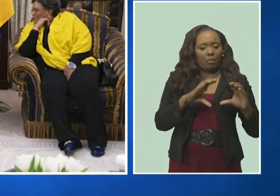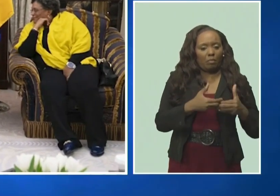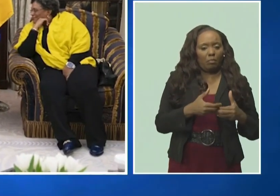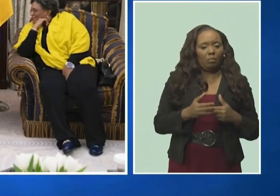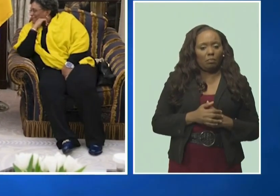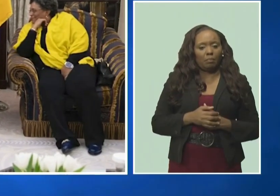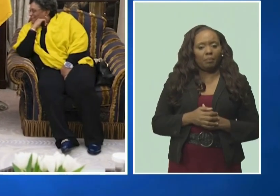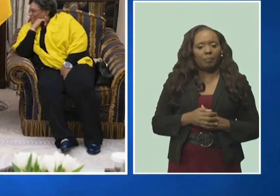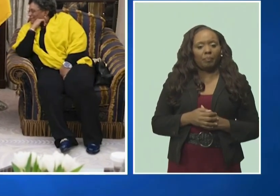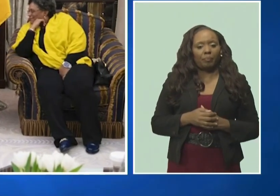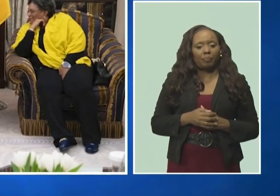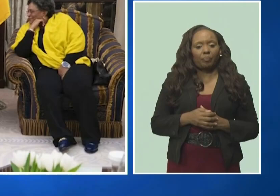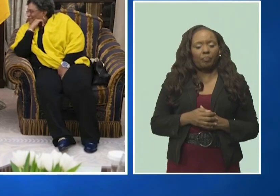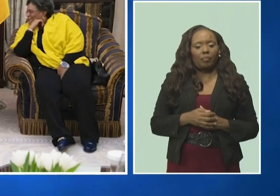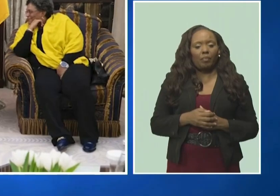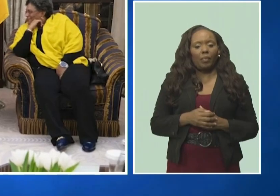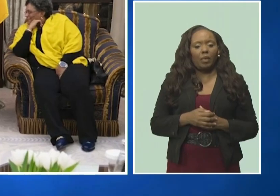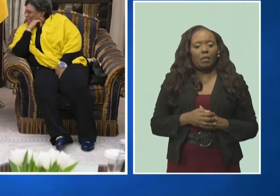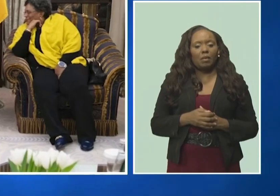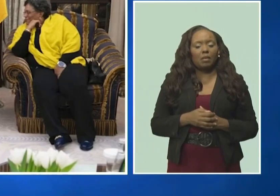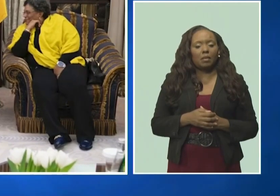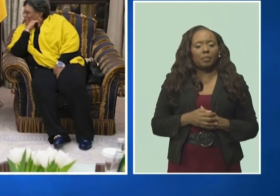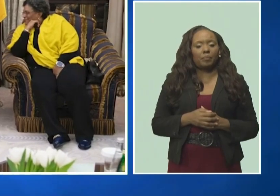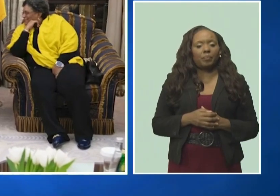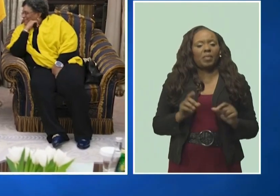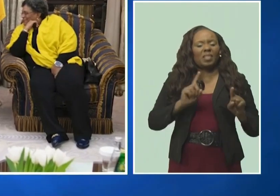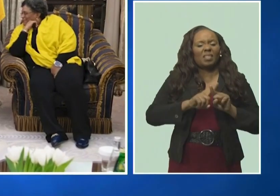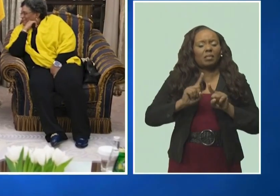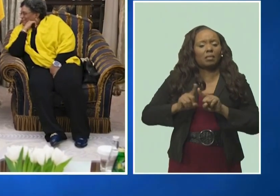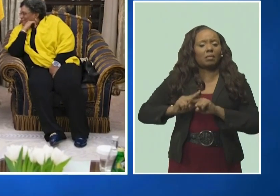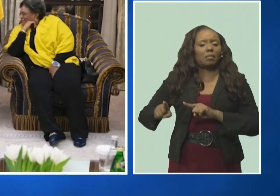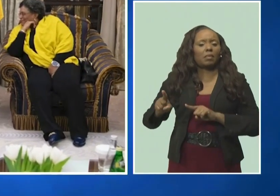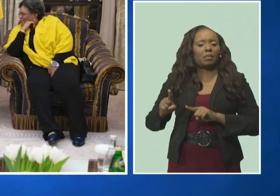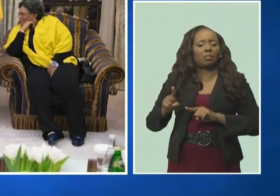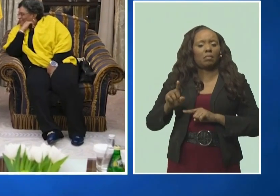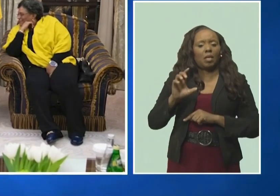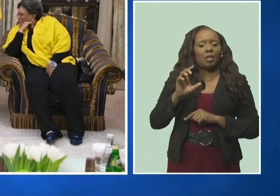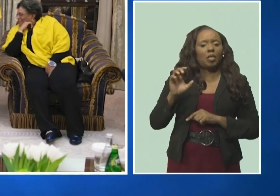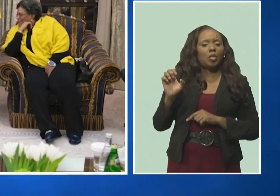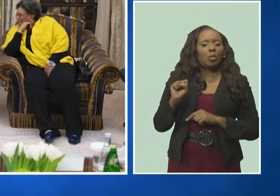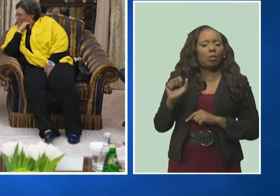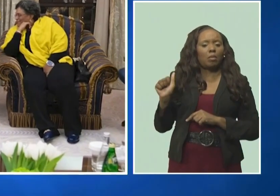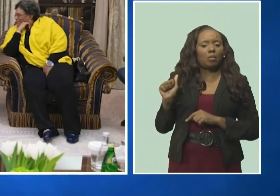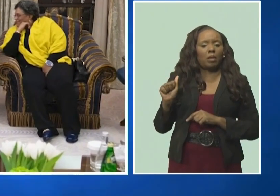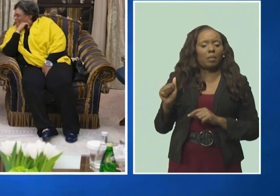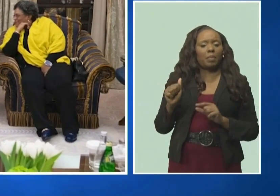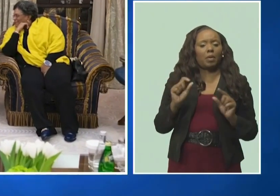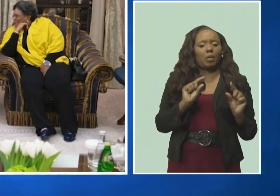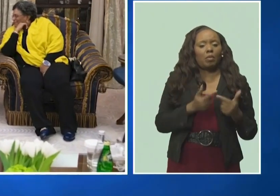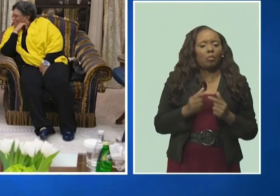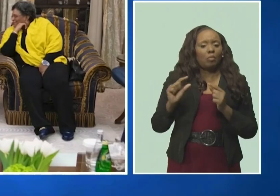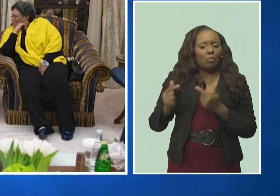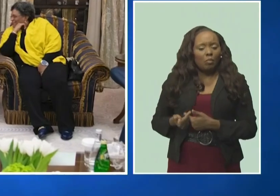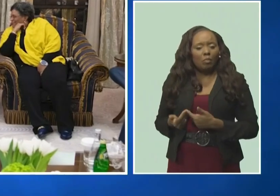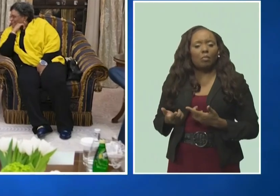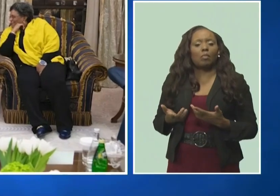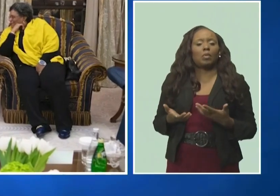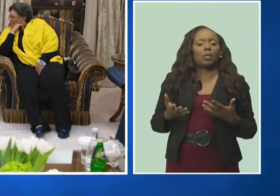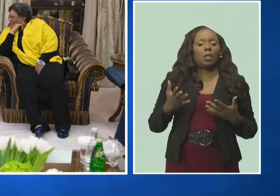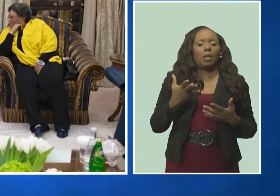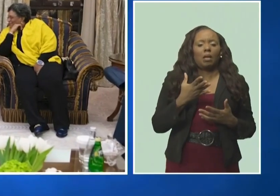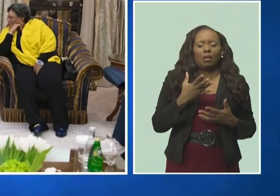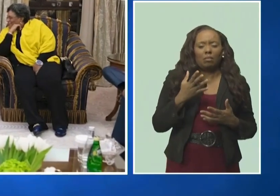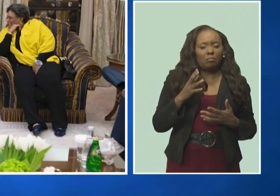bloc. Among the attendees were prominent Saudi private sector entities, including the Saudi Fund for Development, the